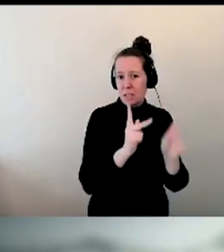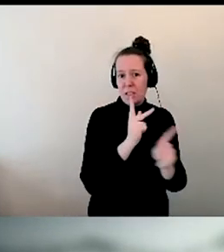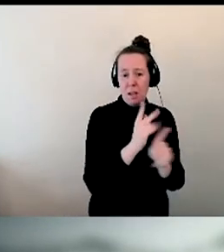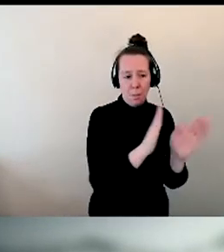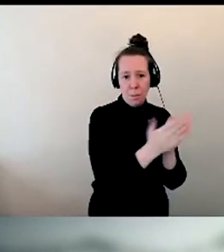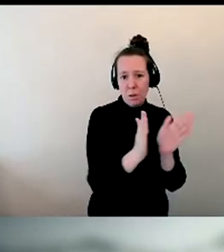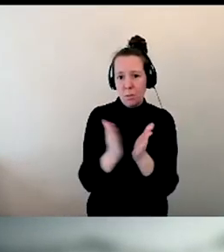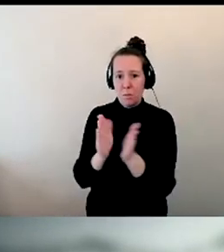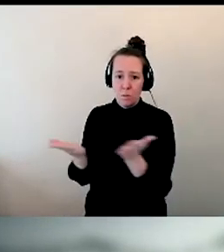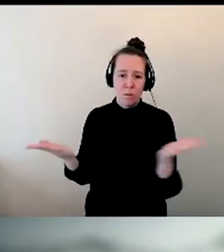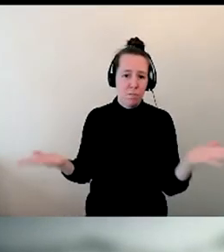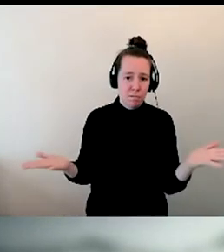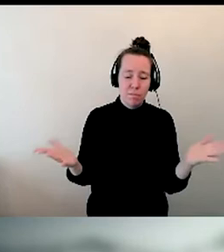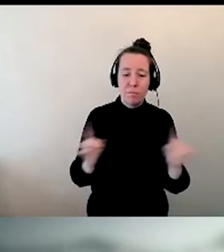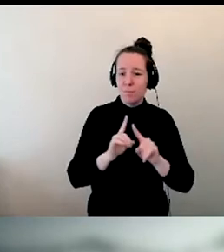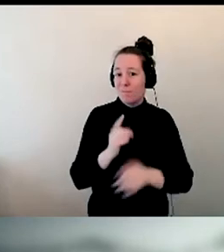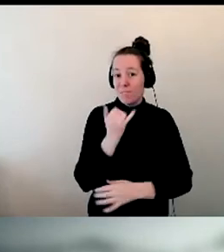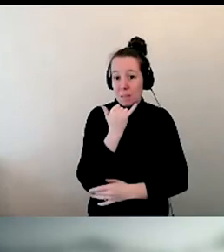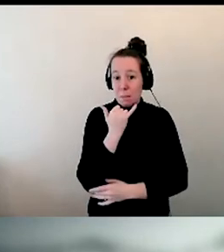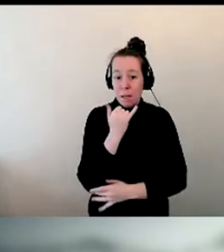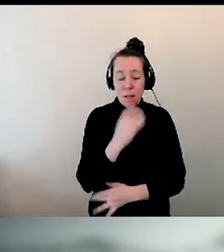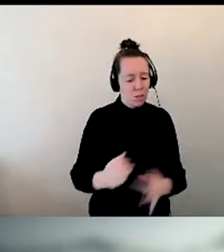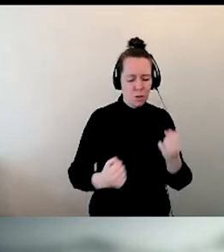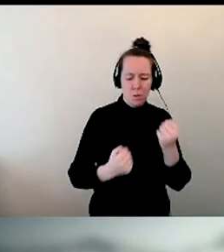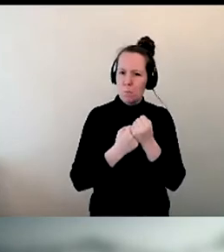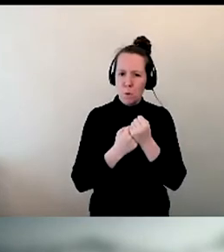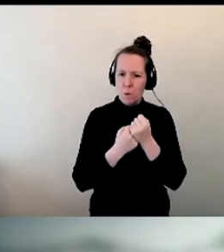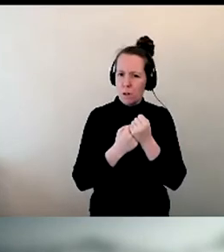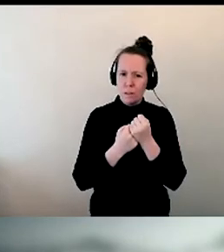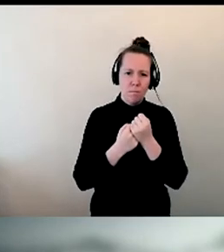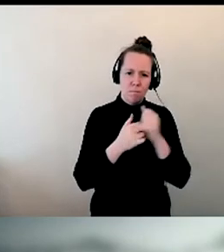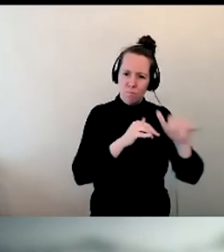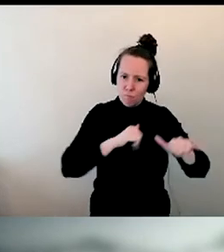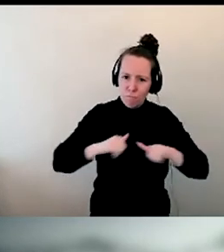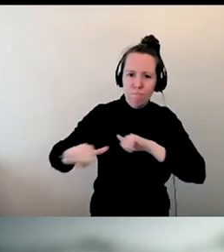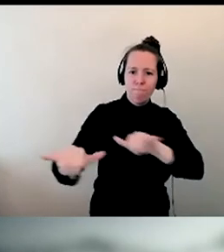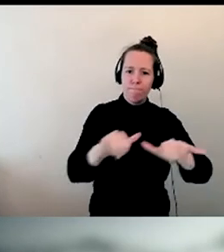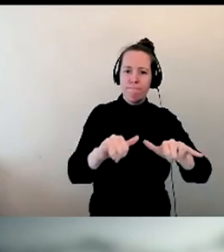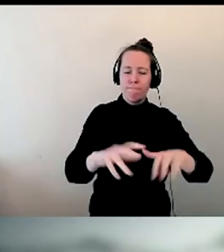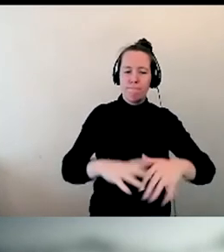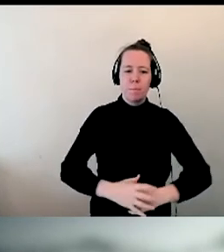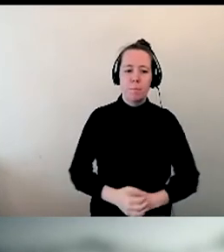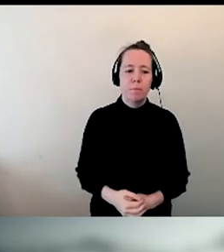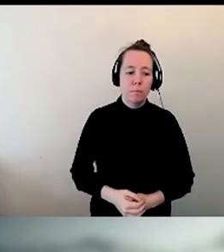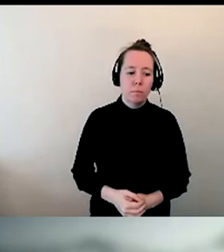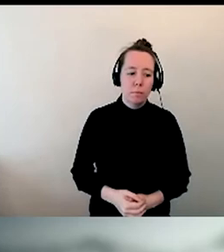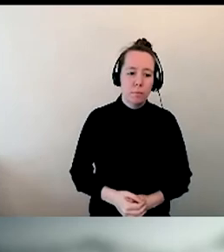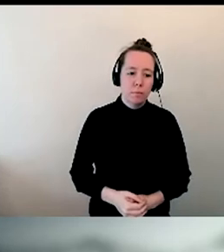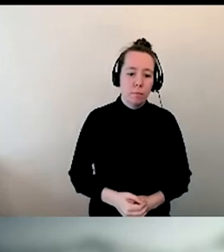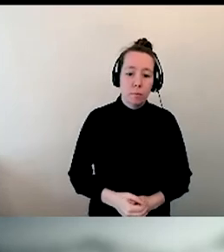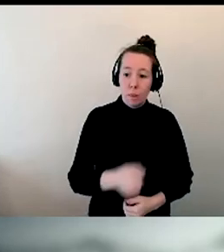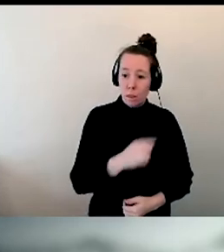just there's such a big support. I'm quite surprised actually how, I mean, you guys have, it seems like you didn't start